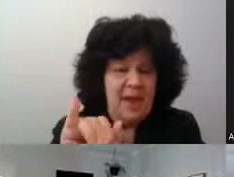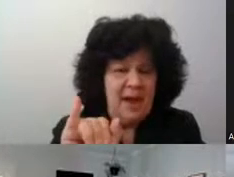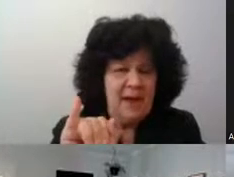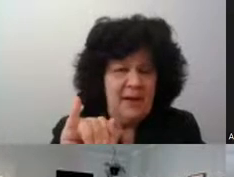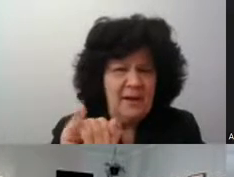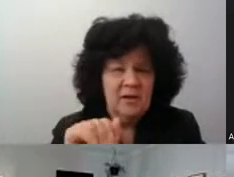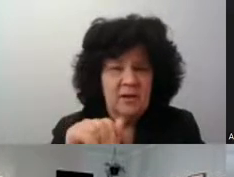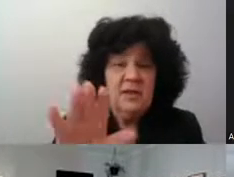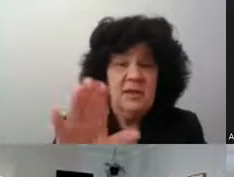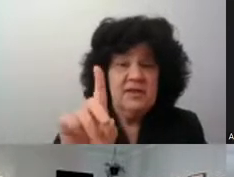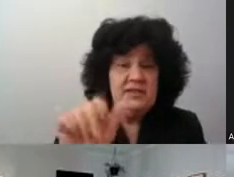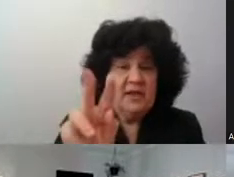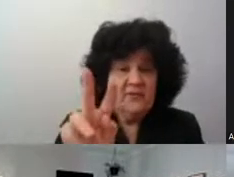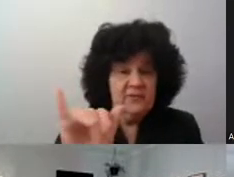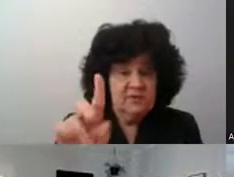David.